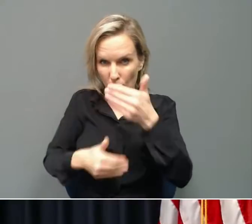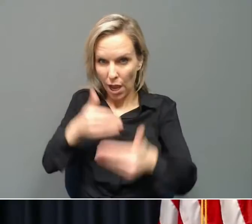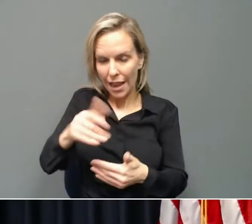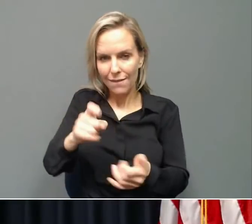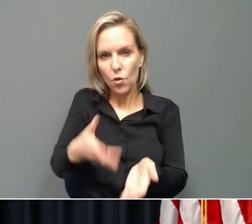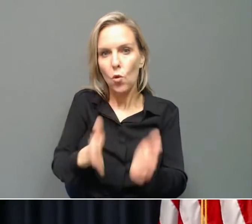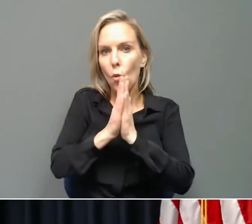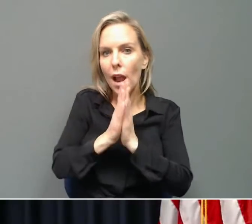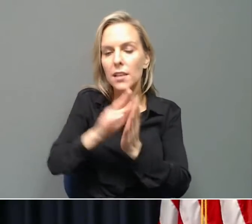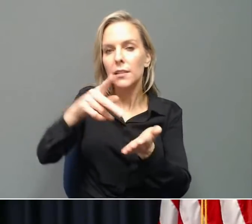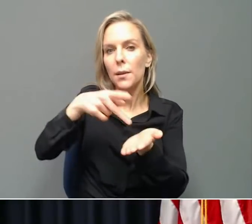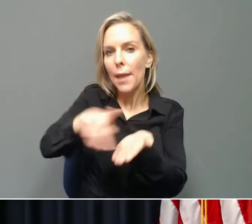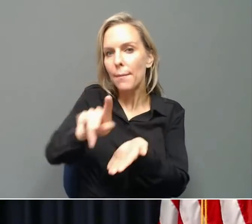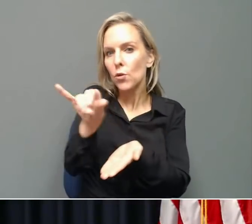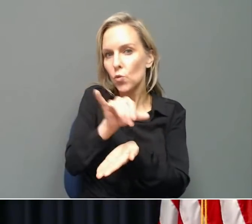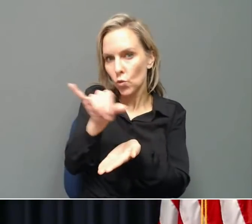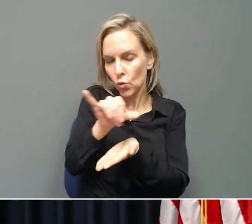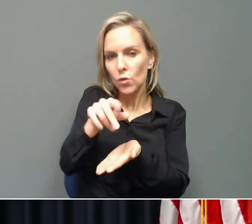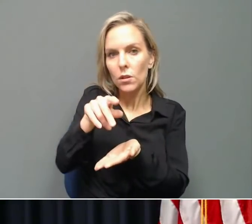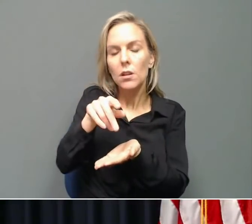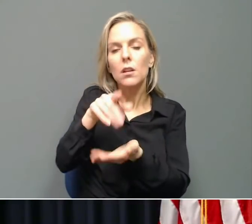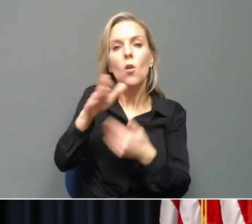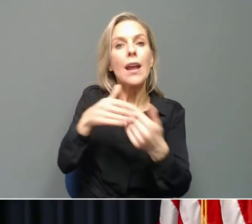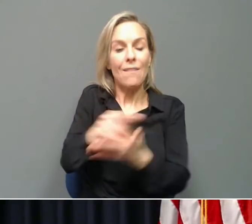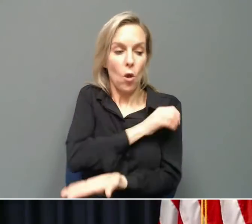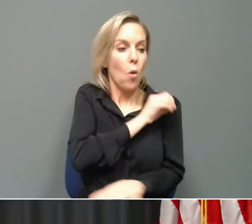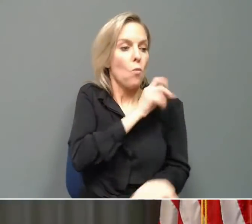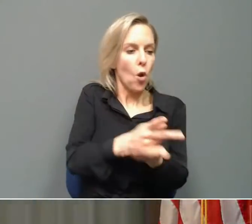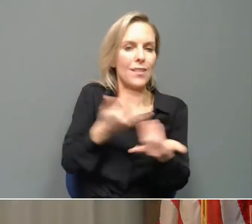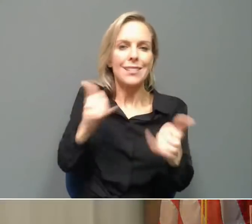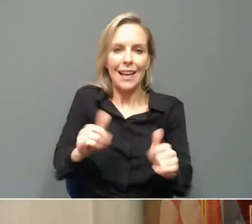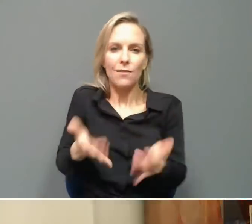payment too, even after you're approved. Amy.